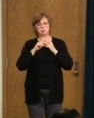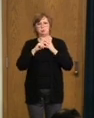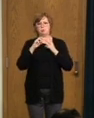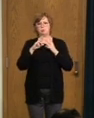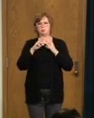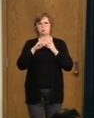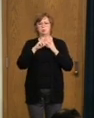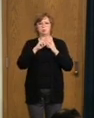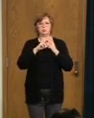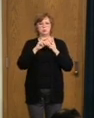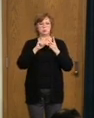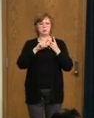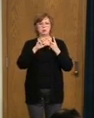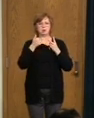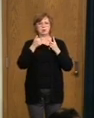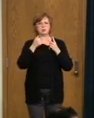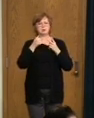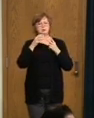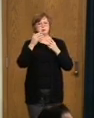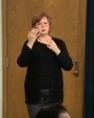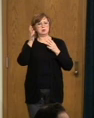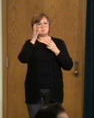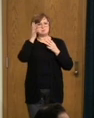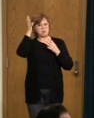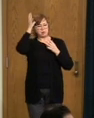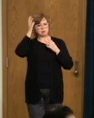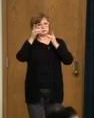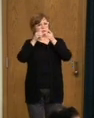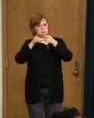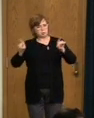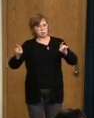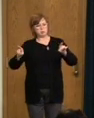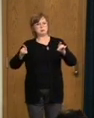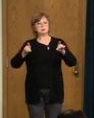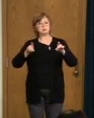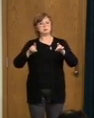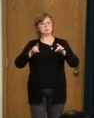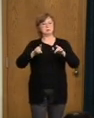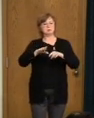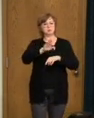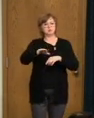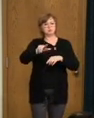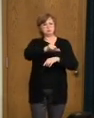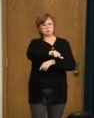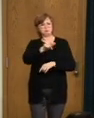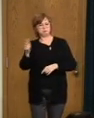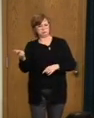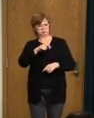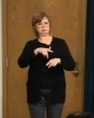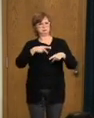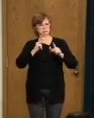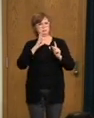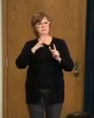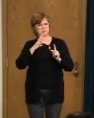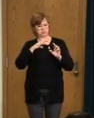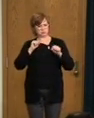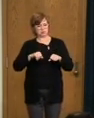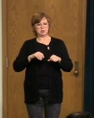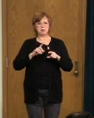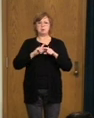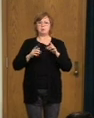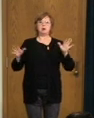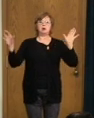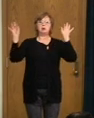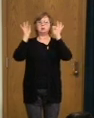continue. But I think we have to be quite cautious over this holiday season. Our numbers don't allow us to interact